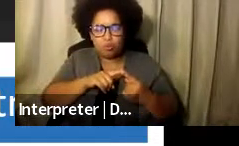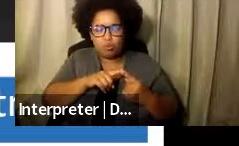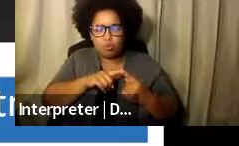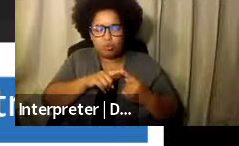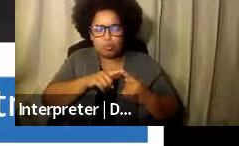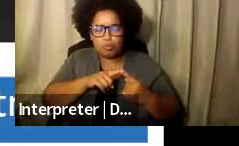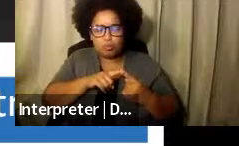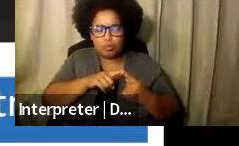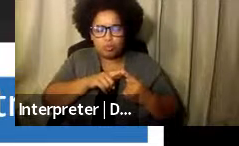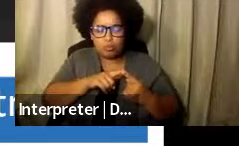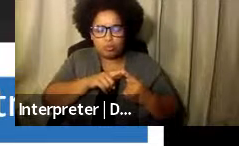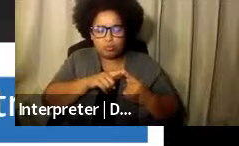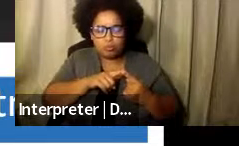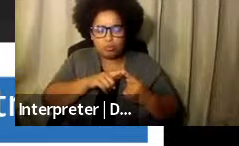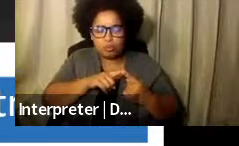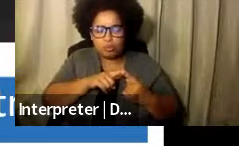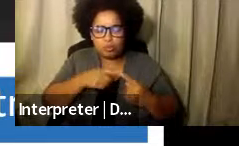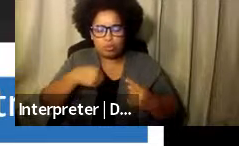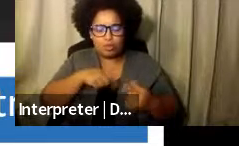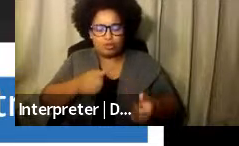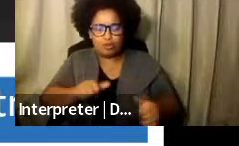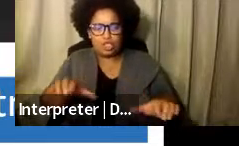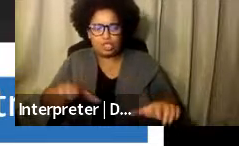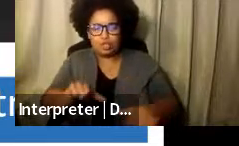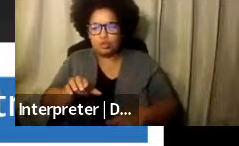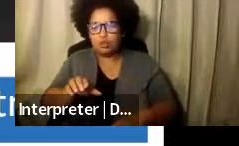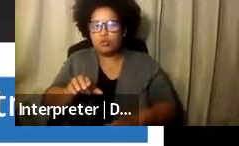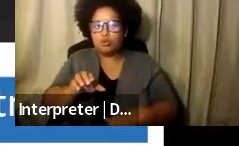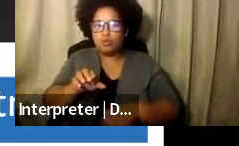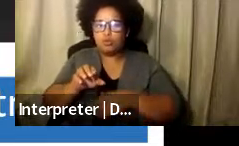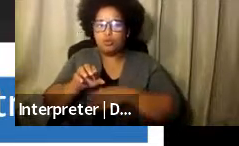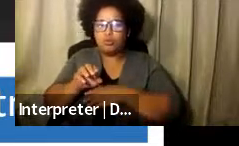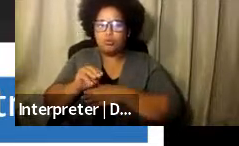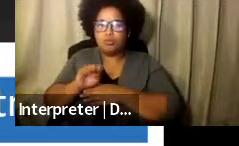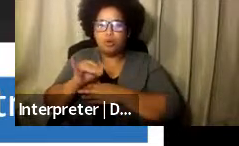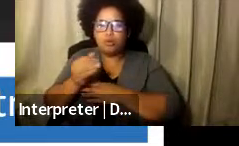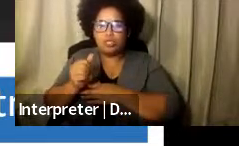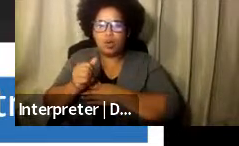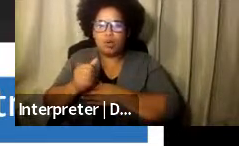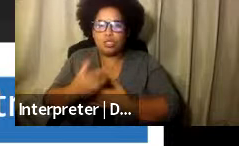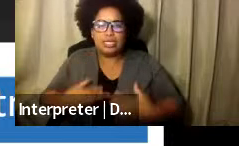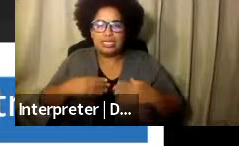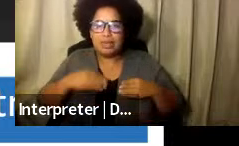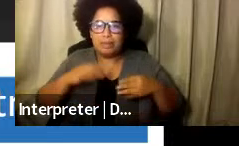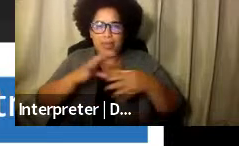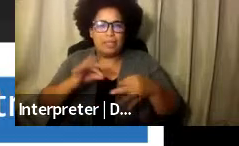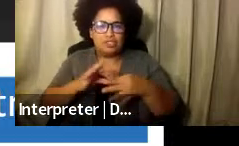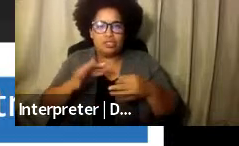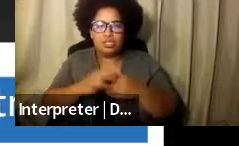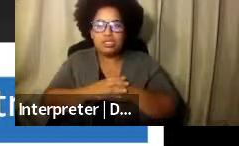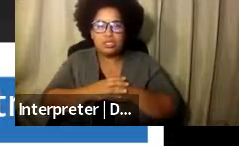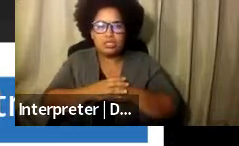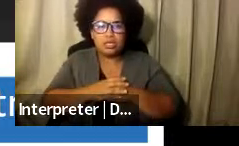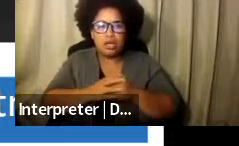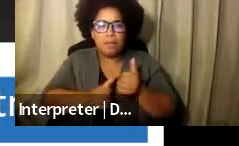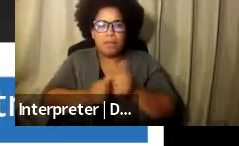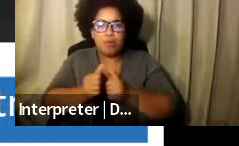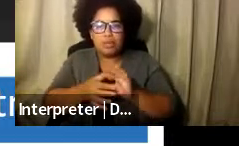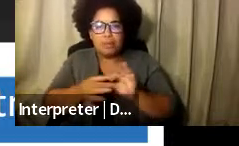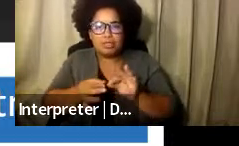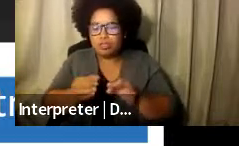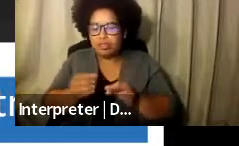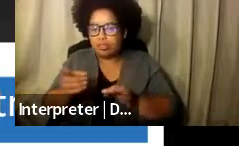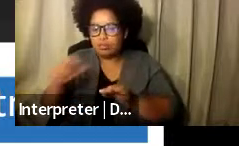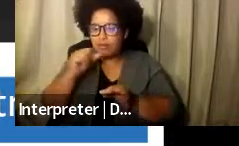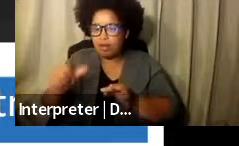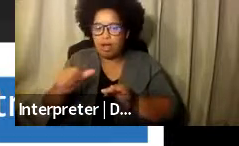to, you know, what we're trying to do with Umoja is actually say, we're just going to own the messaging now, because it did, like, the most of the messaging is